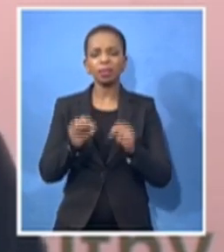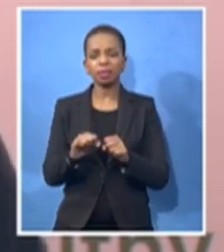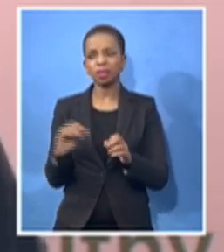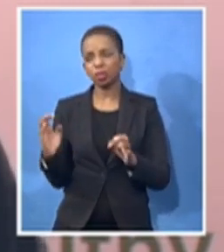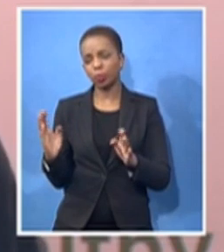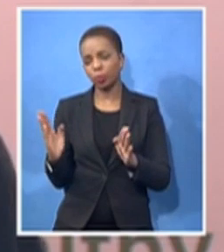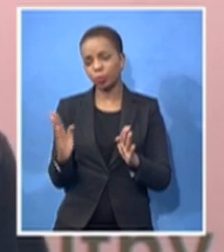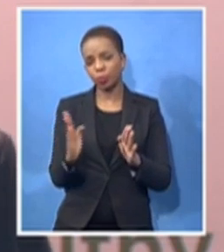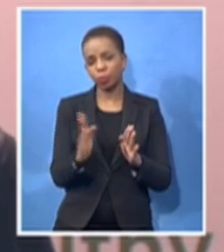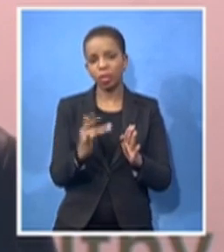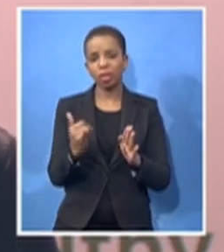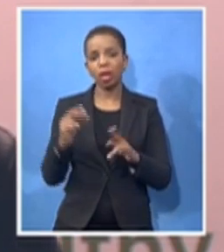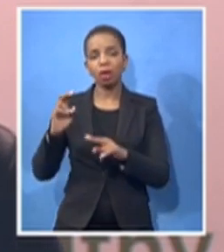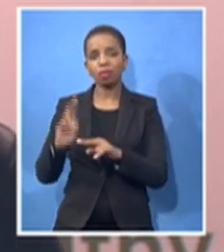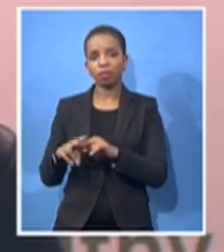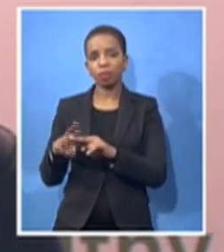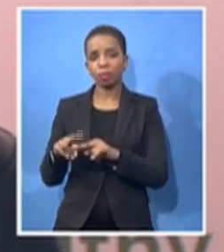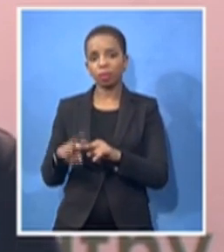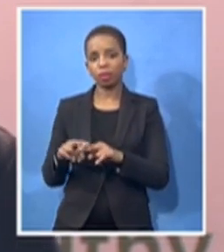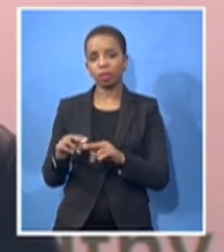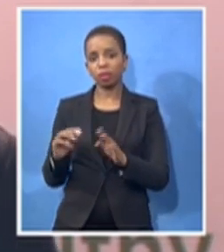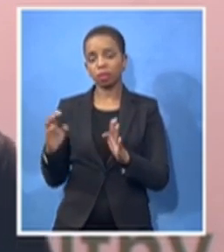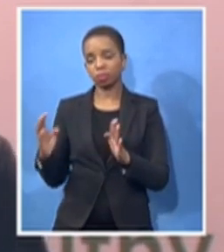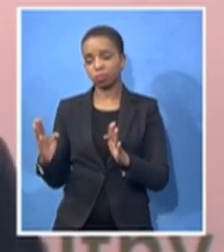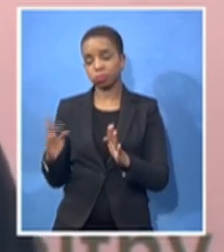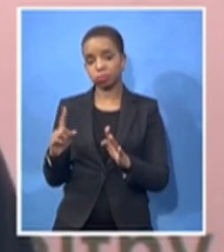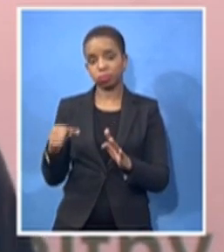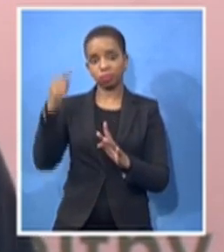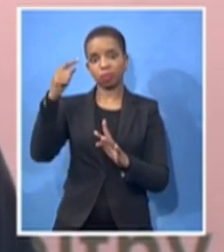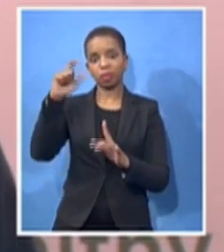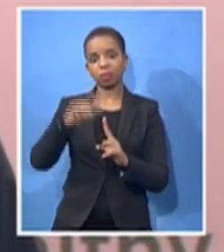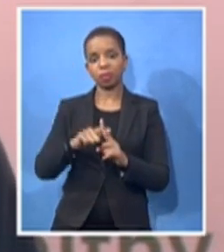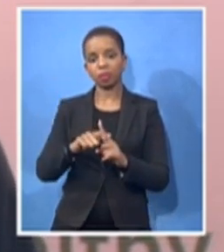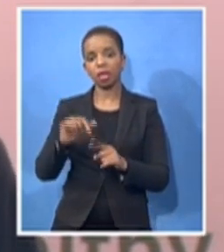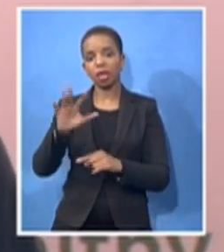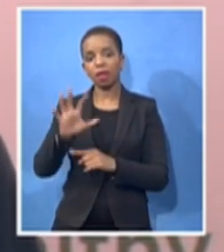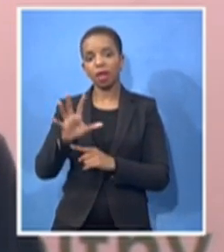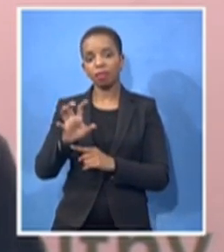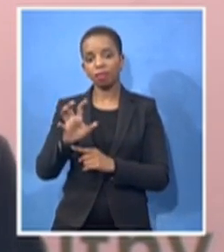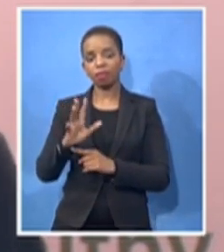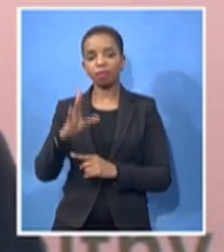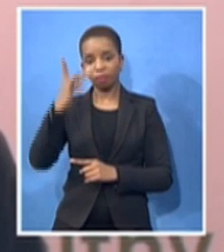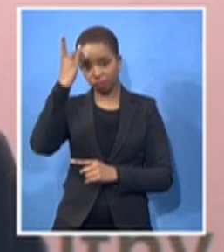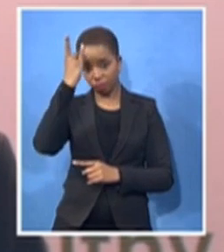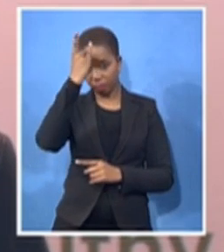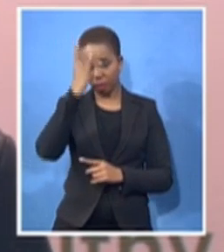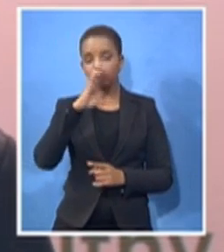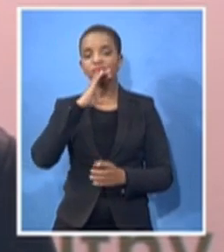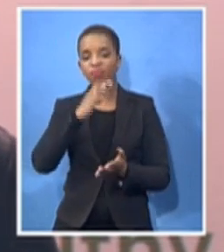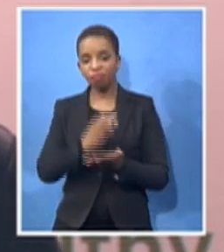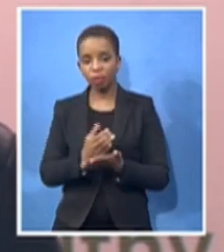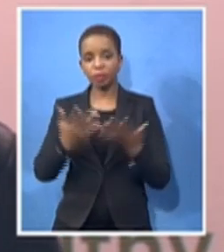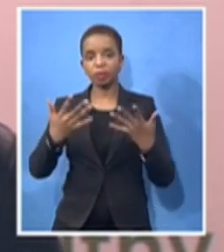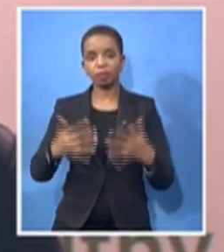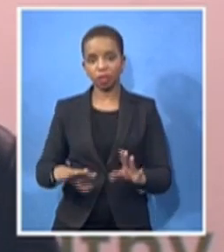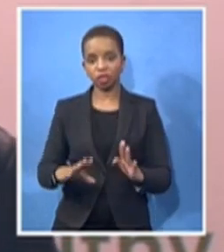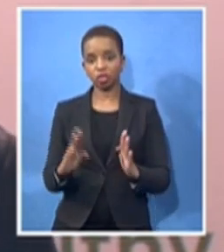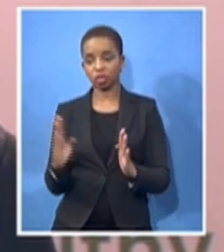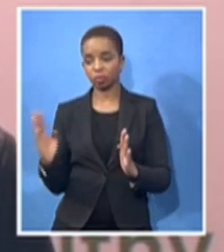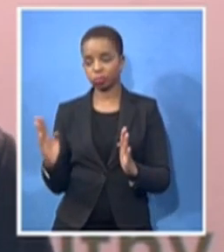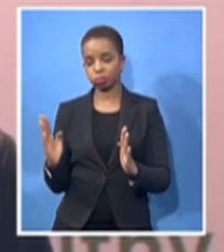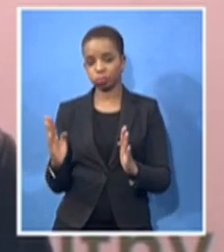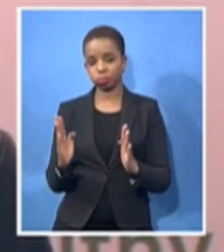first patient on the 5th of March this year confirmed, and the numbers have been rising, and we're